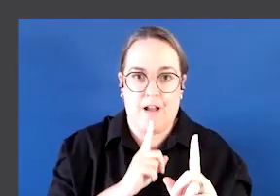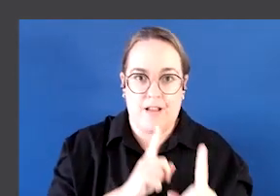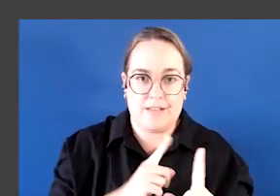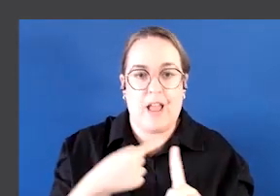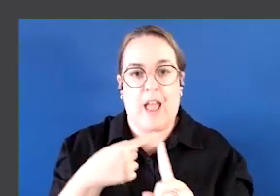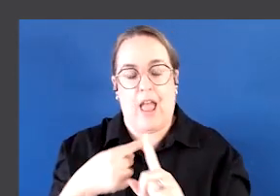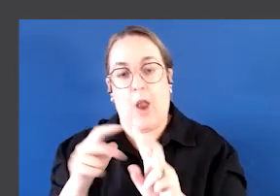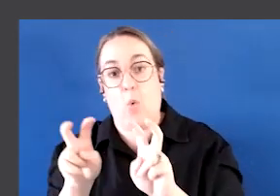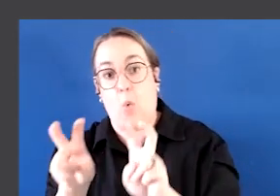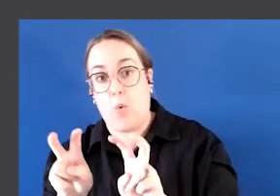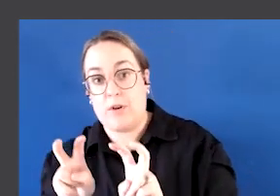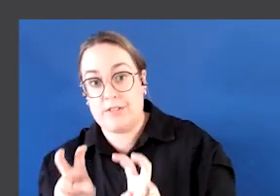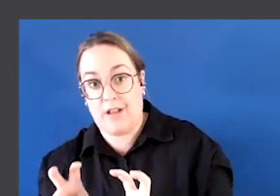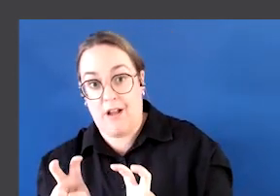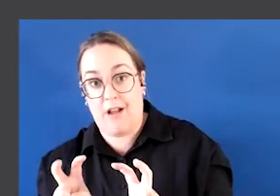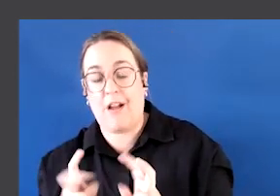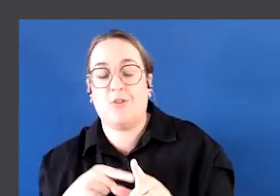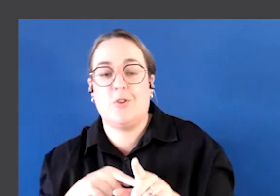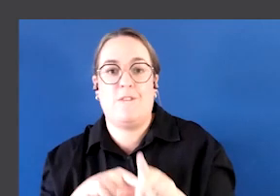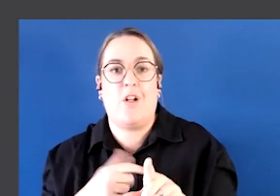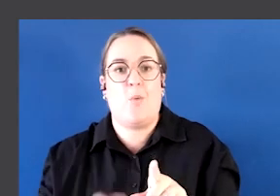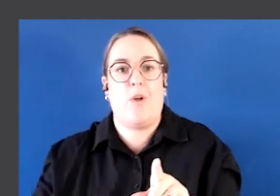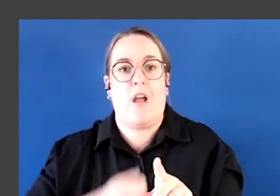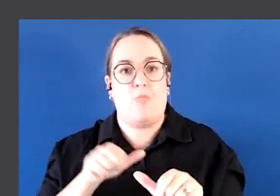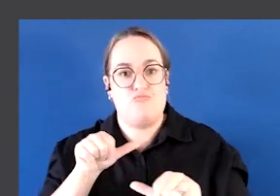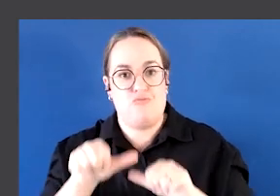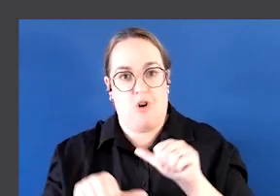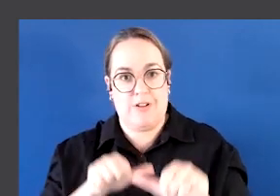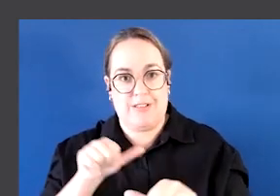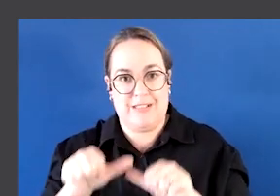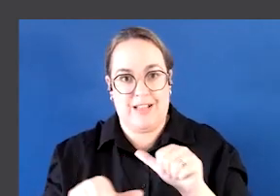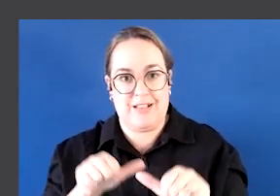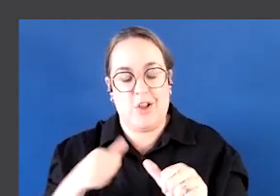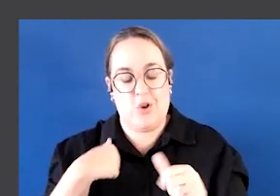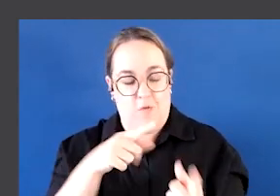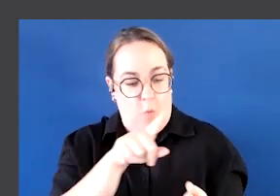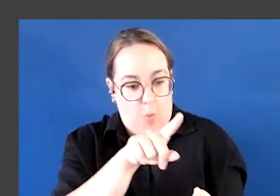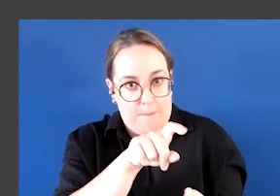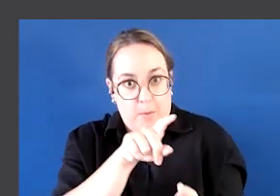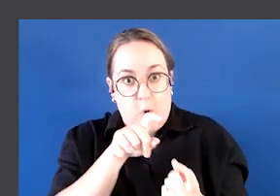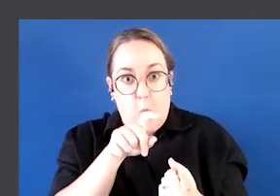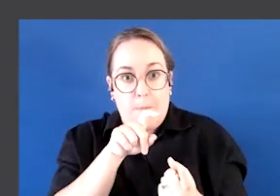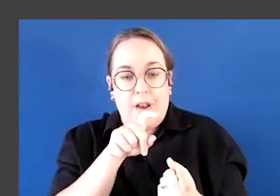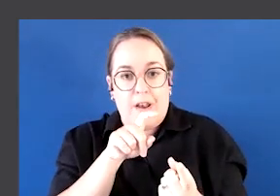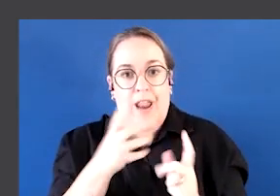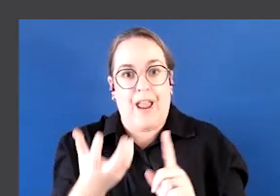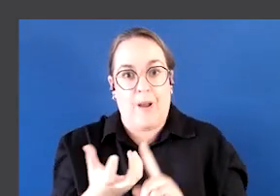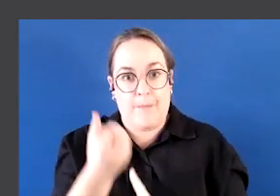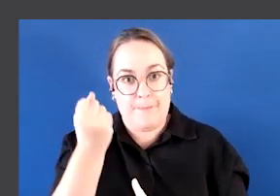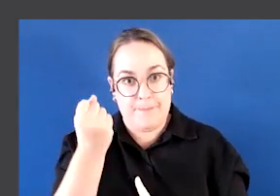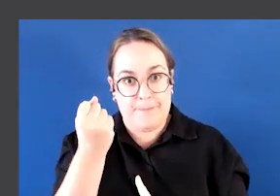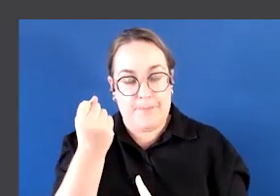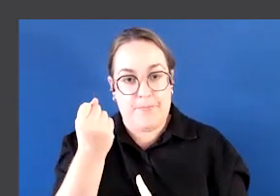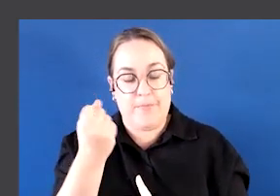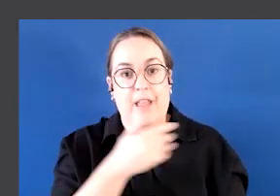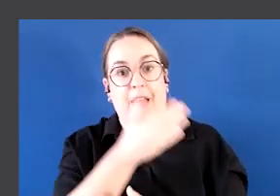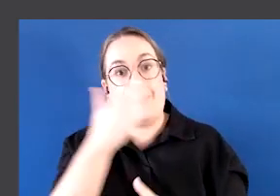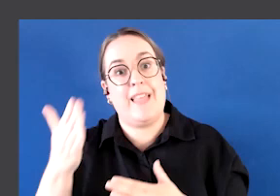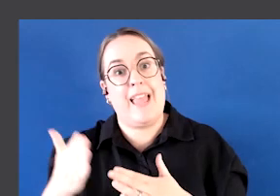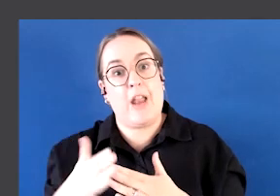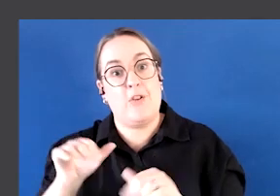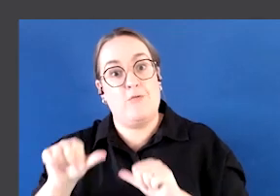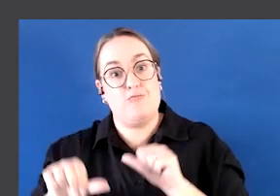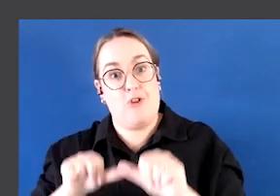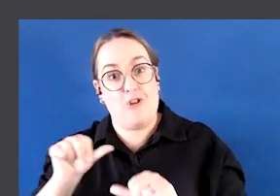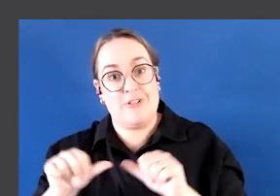probity auditors in relation to the processes which we run internally to reach our procurement outcomes. And